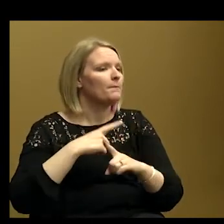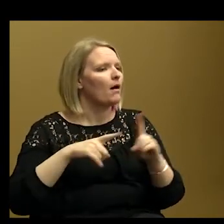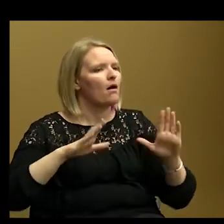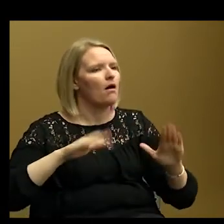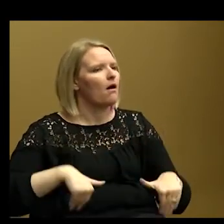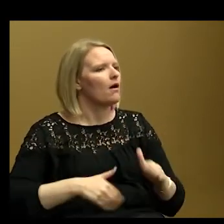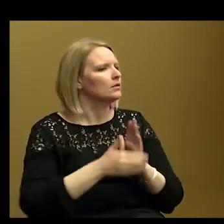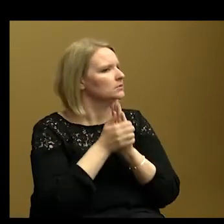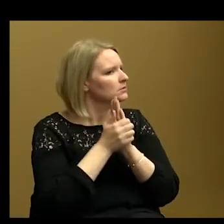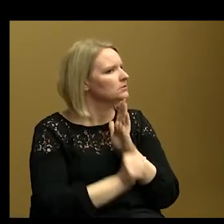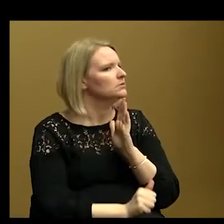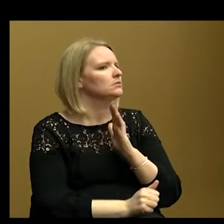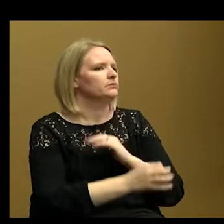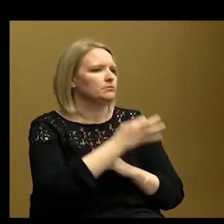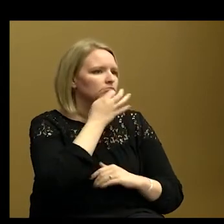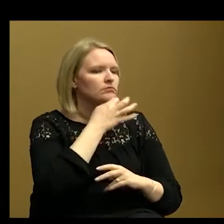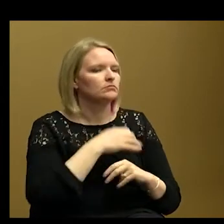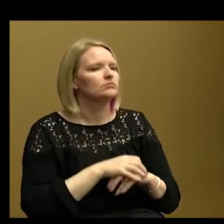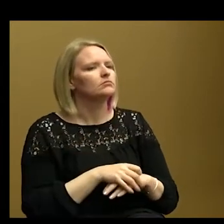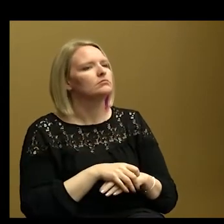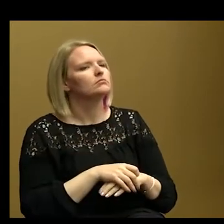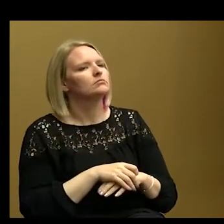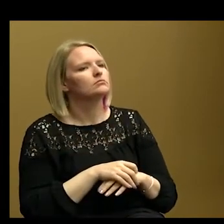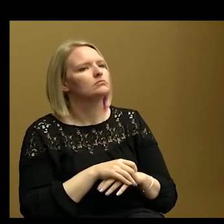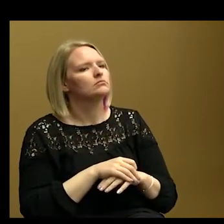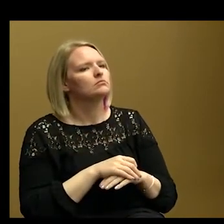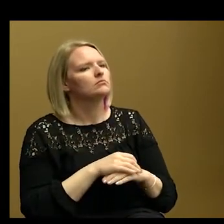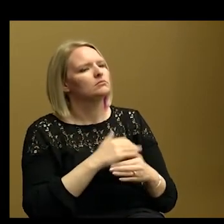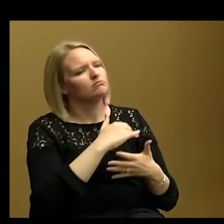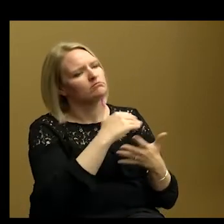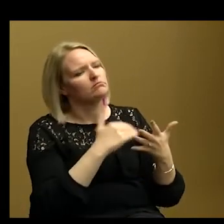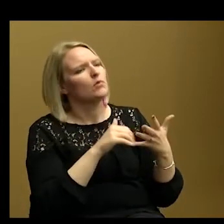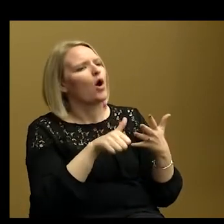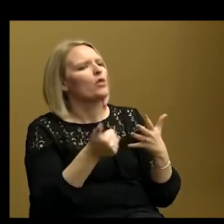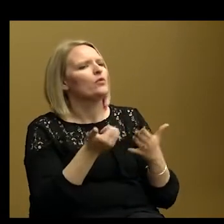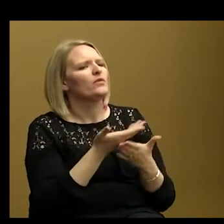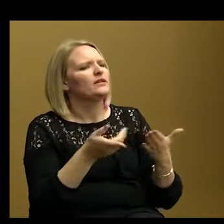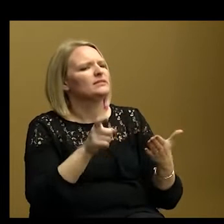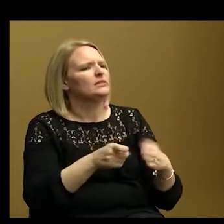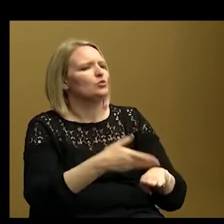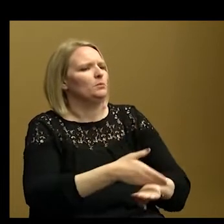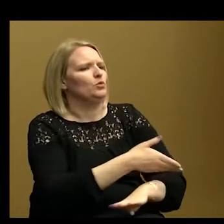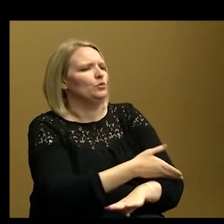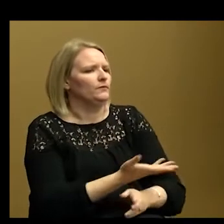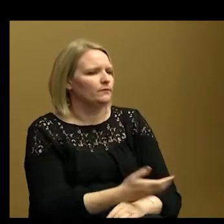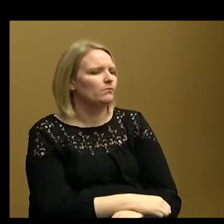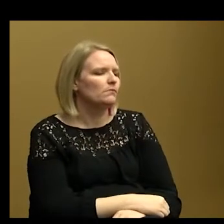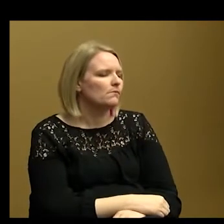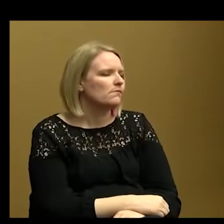it fully, and then things that they possibly could work on. Okay?